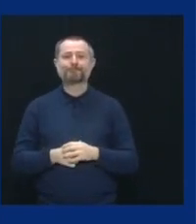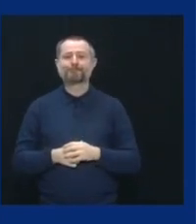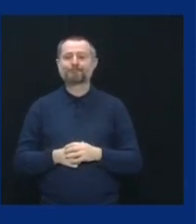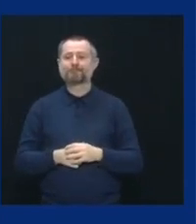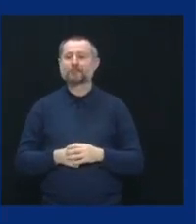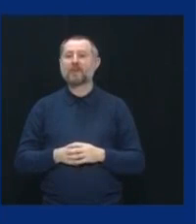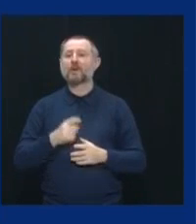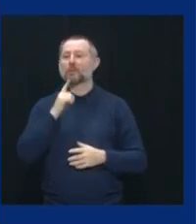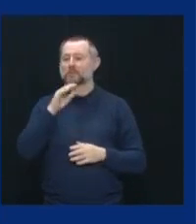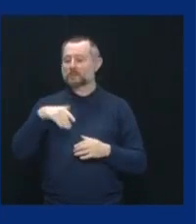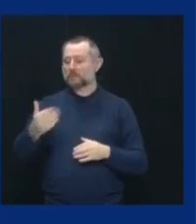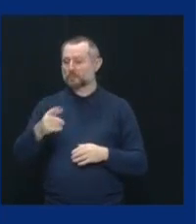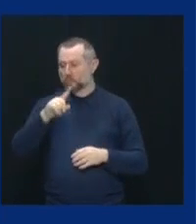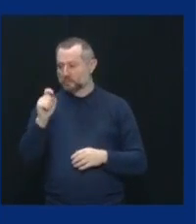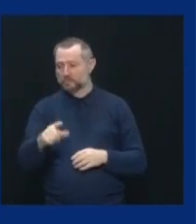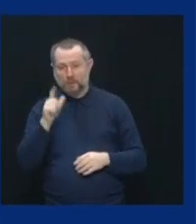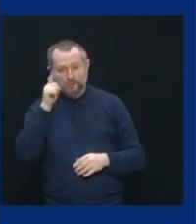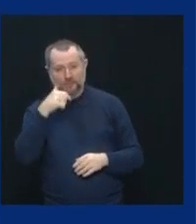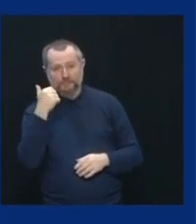Next question, operator.